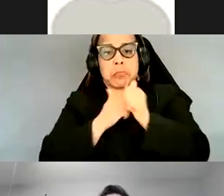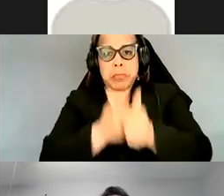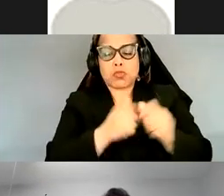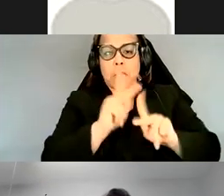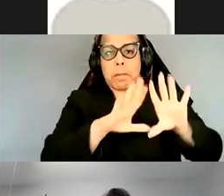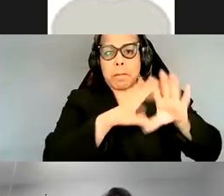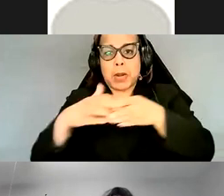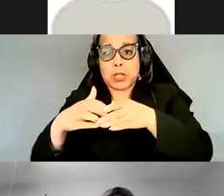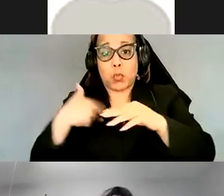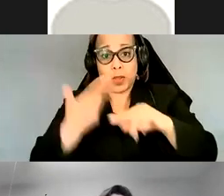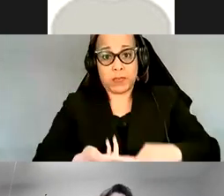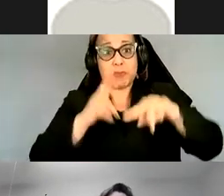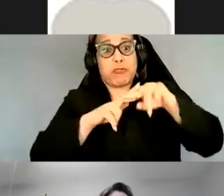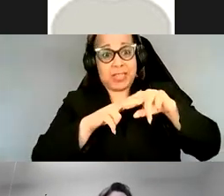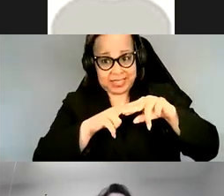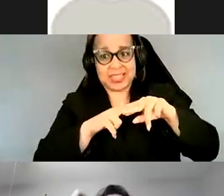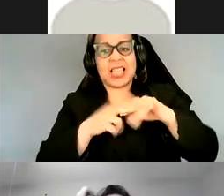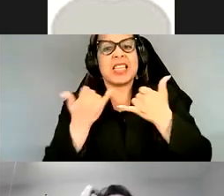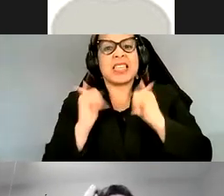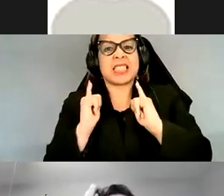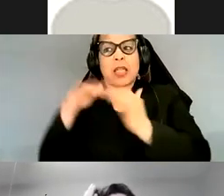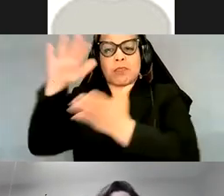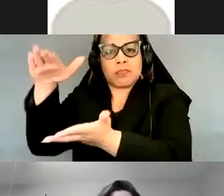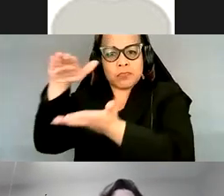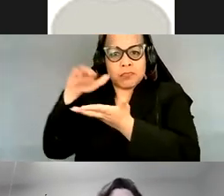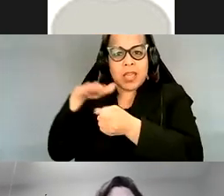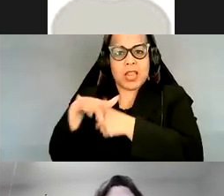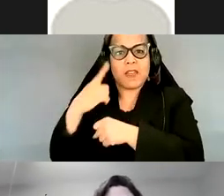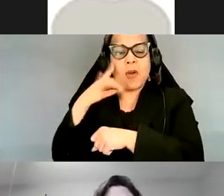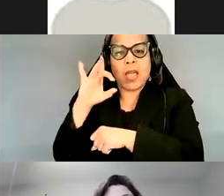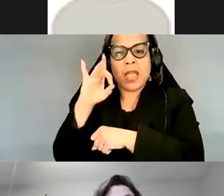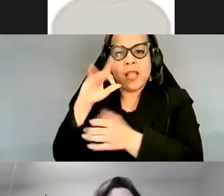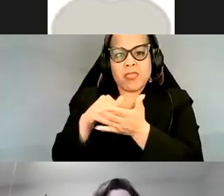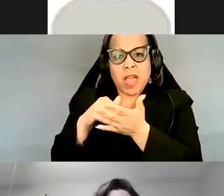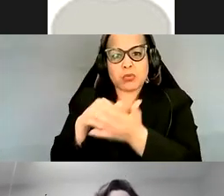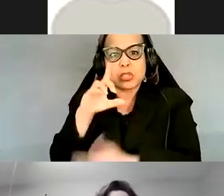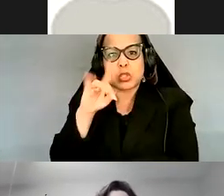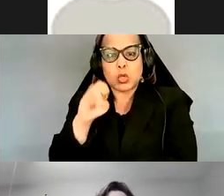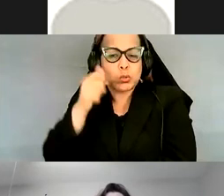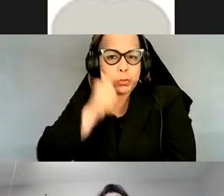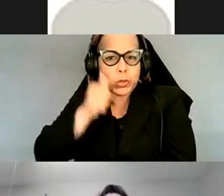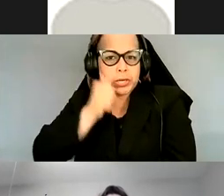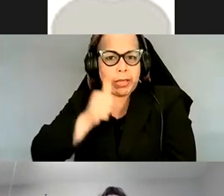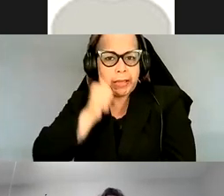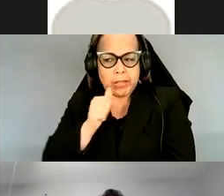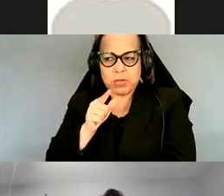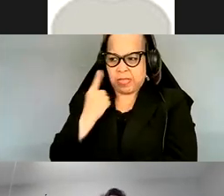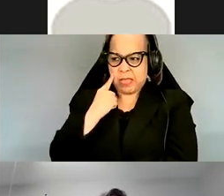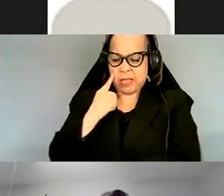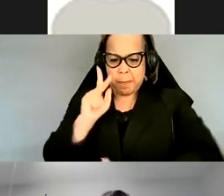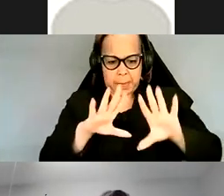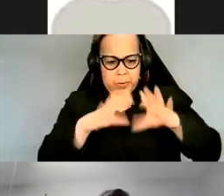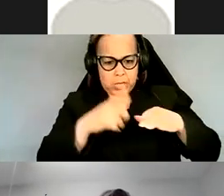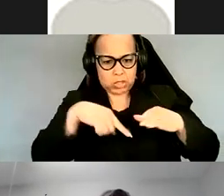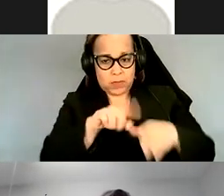while we have increased in amounts, we're still only getting enough for about 8,000 doses a day. And when you consider just the population